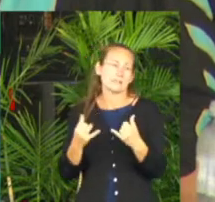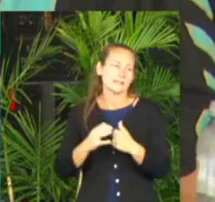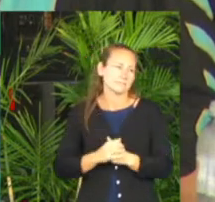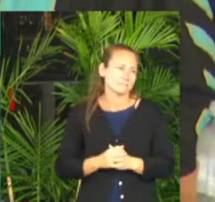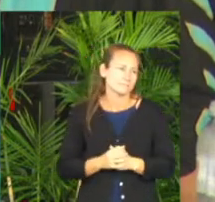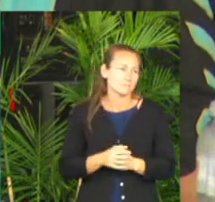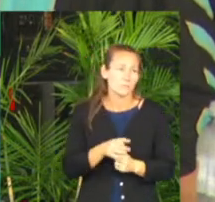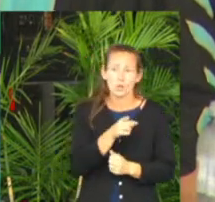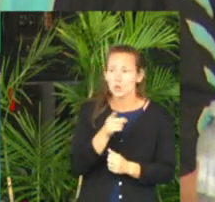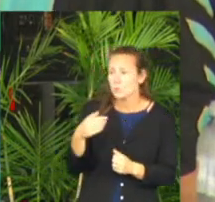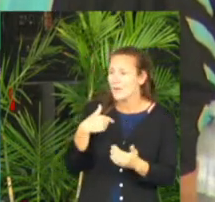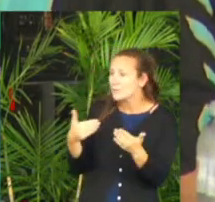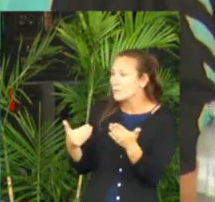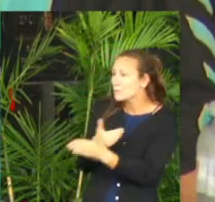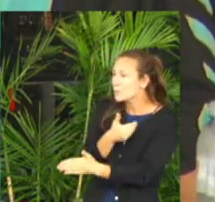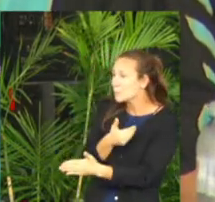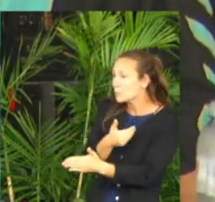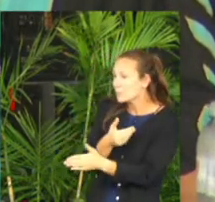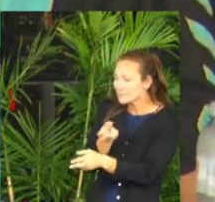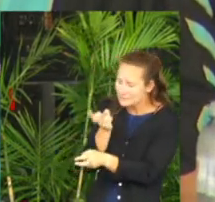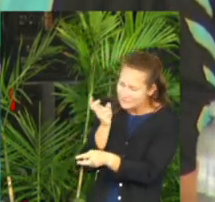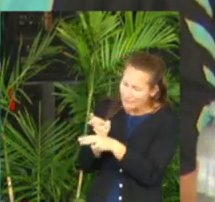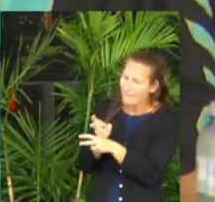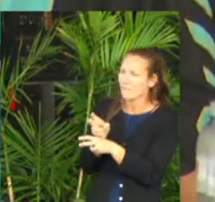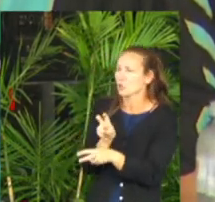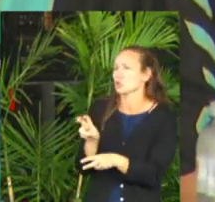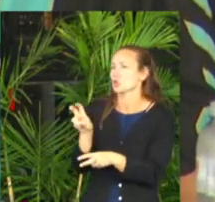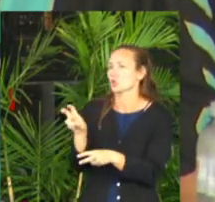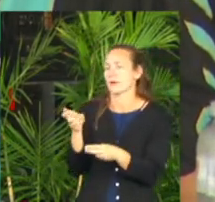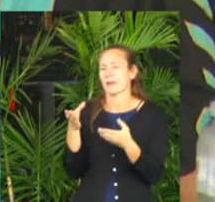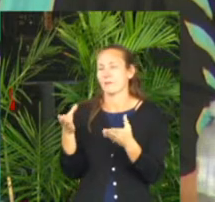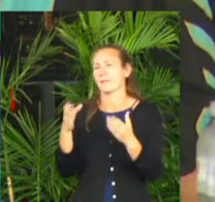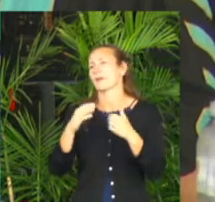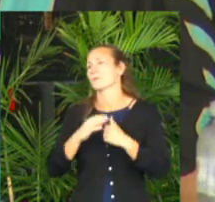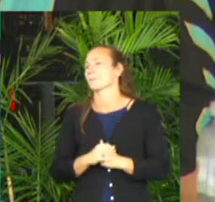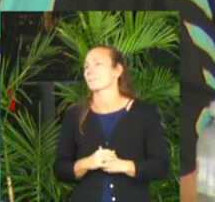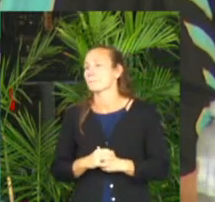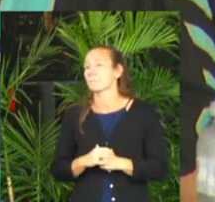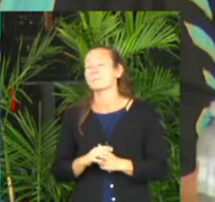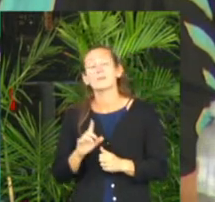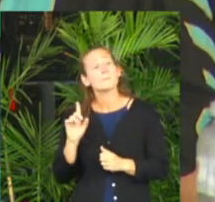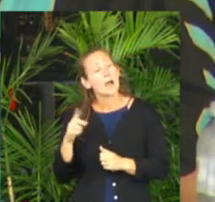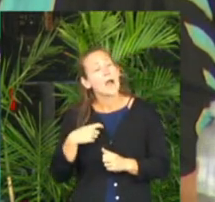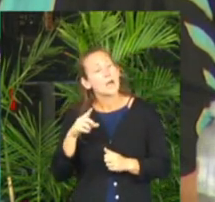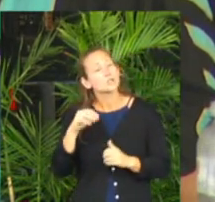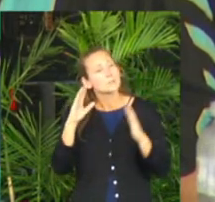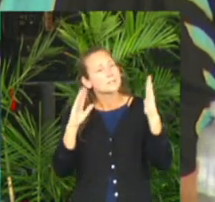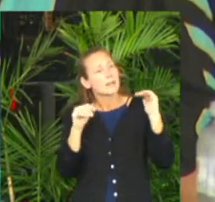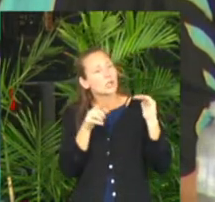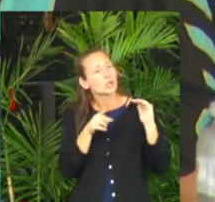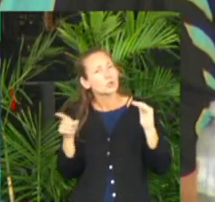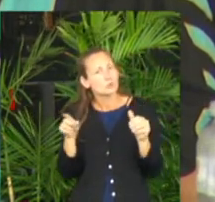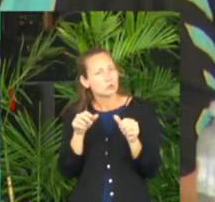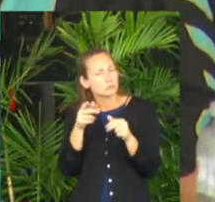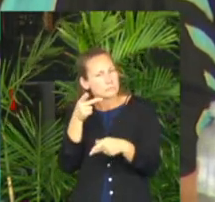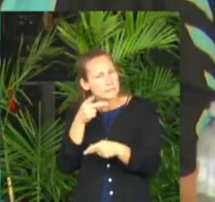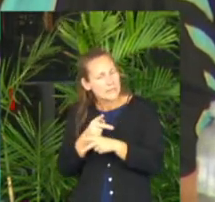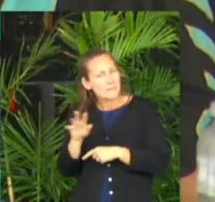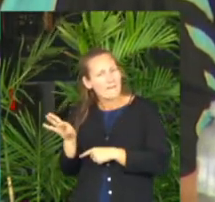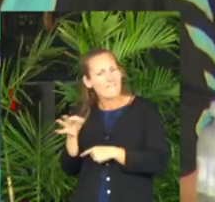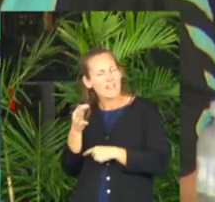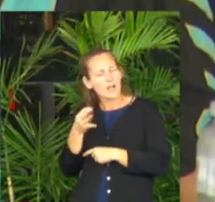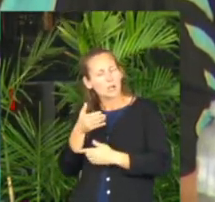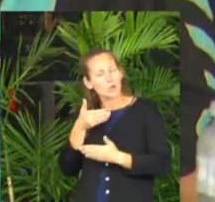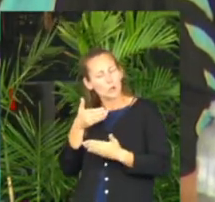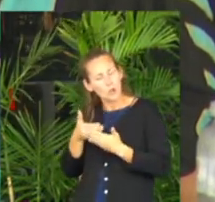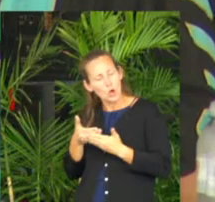have a new, tough journey right in front of you. However, I do expect you to keep Flagler close